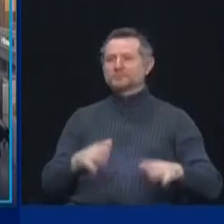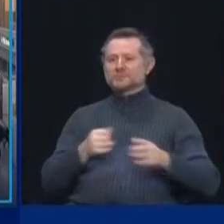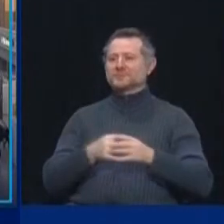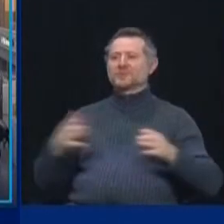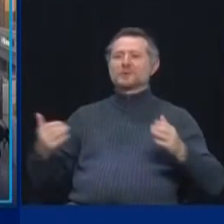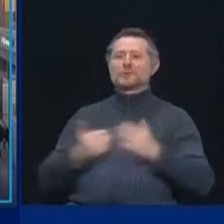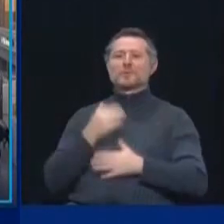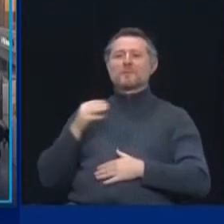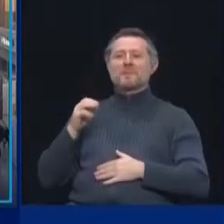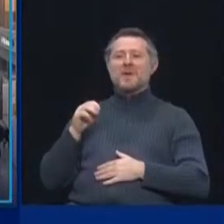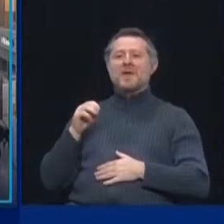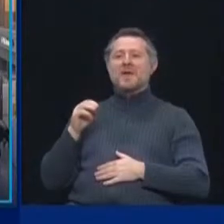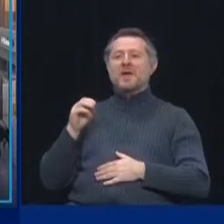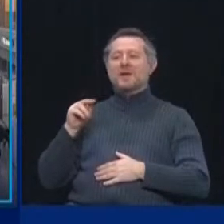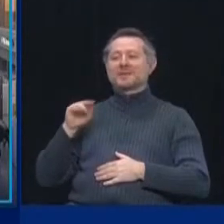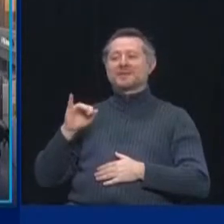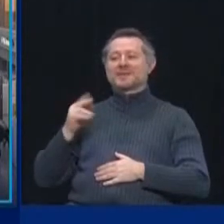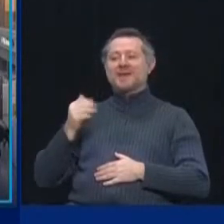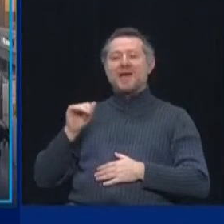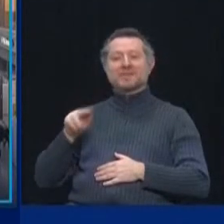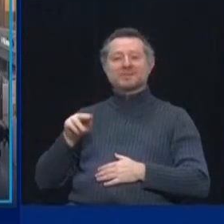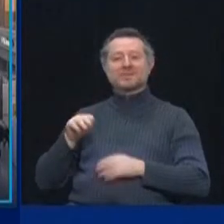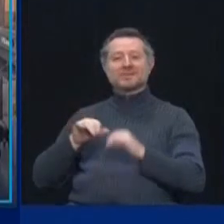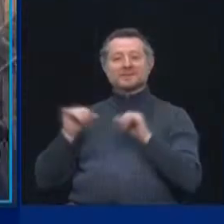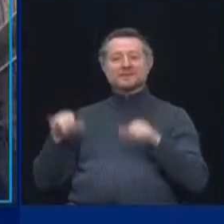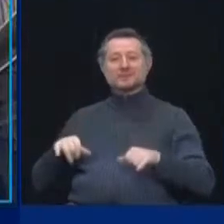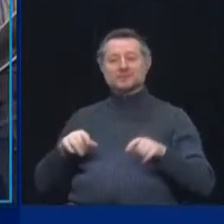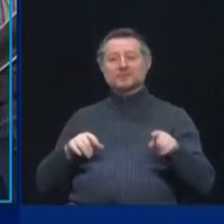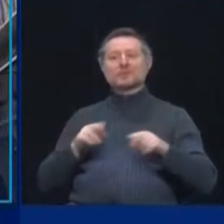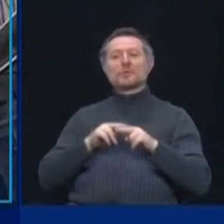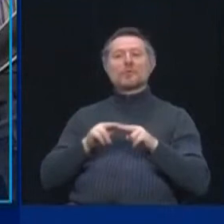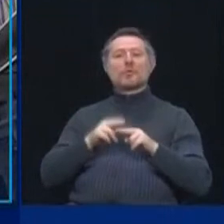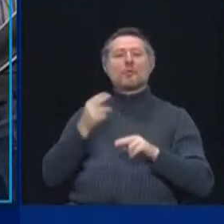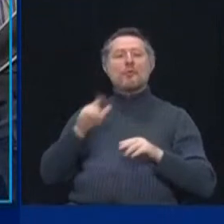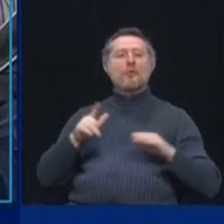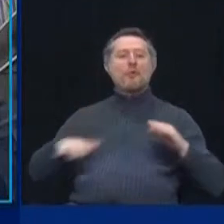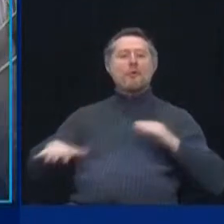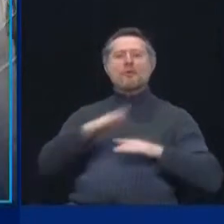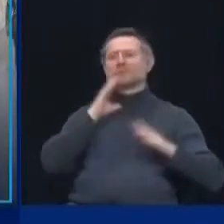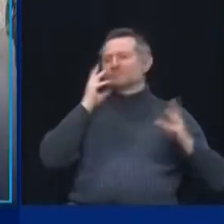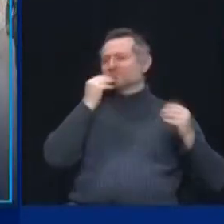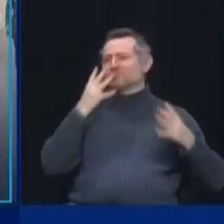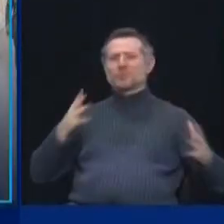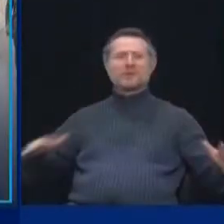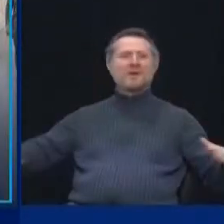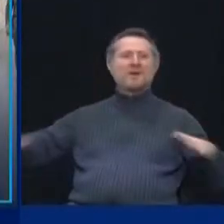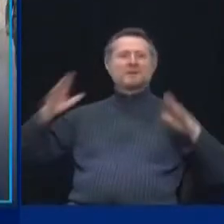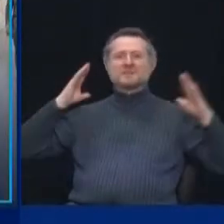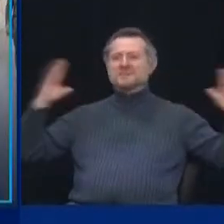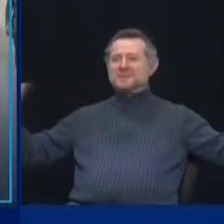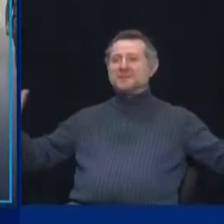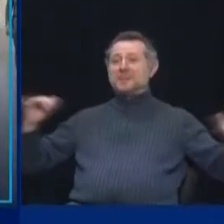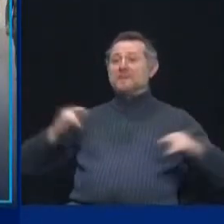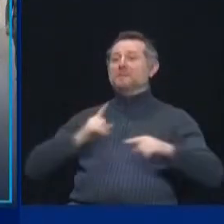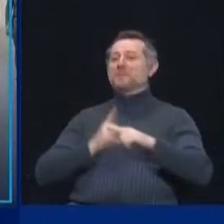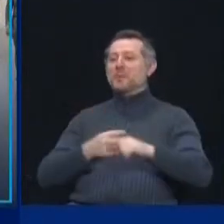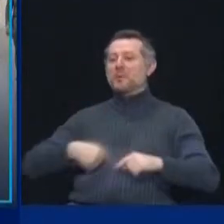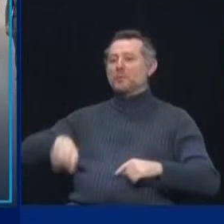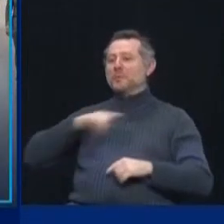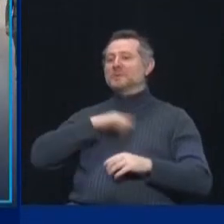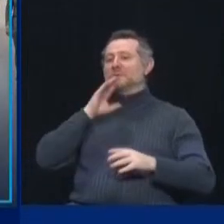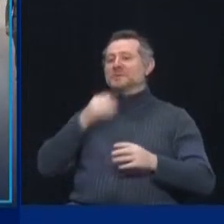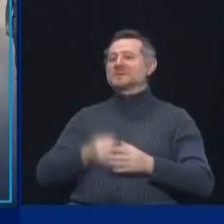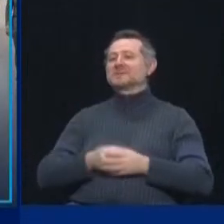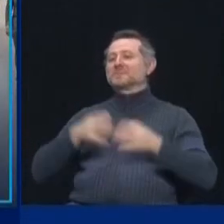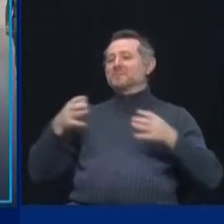Hall, which is beautiful and is a welcome place to go. We are then also going to expand Penn